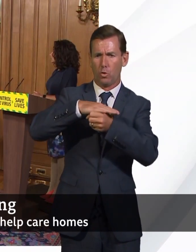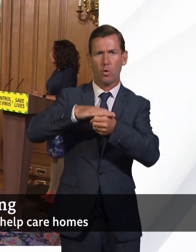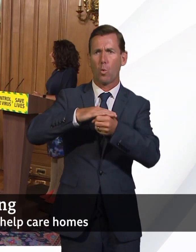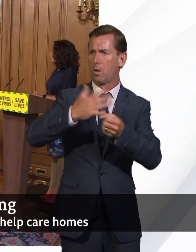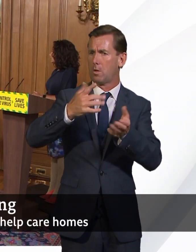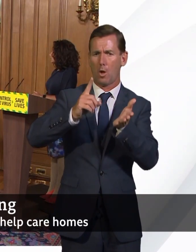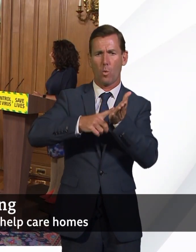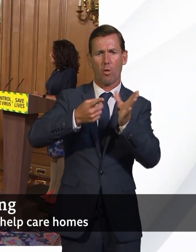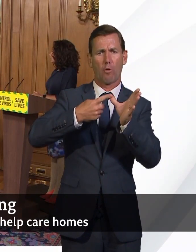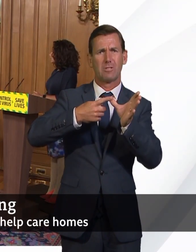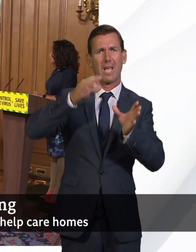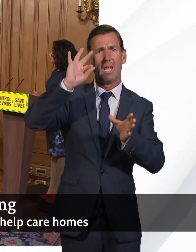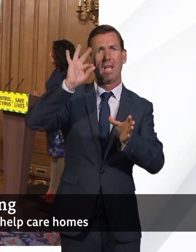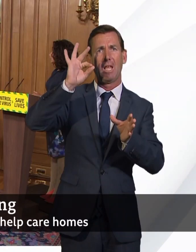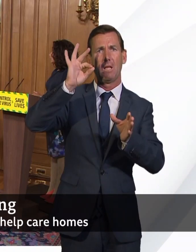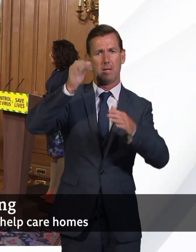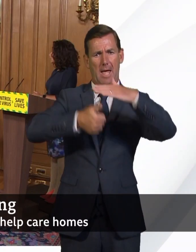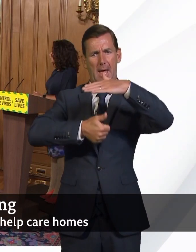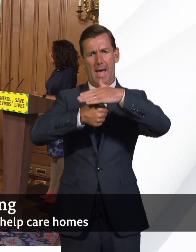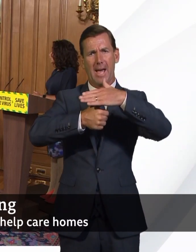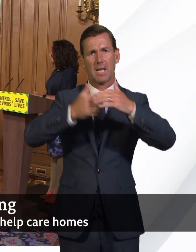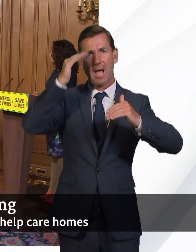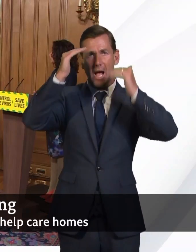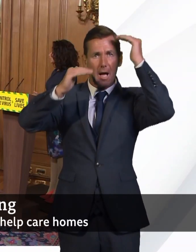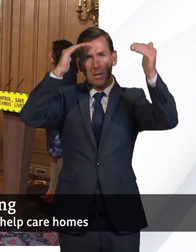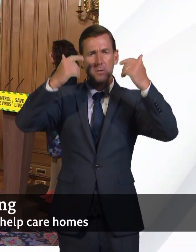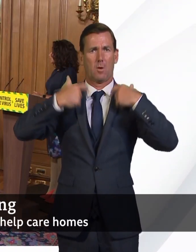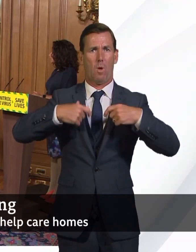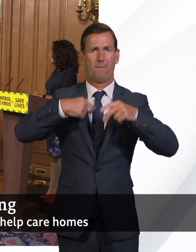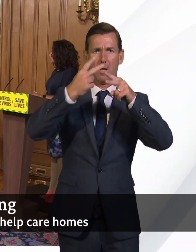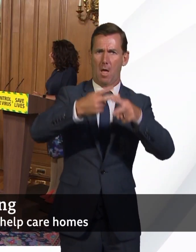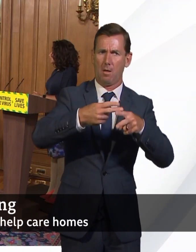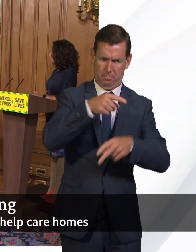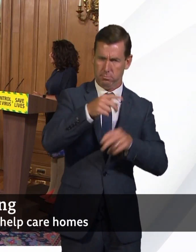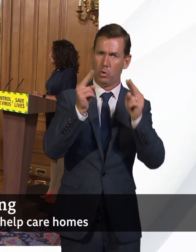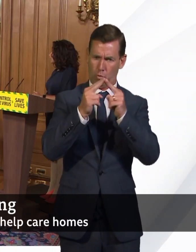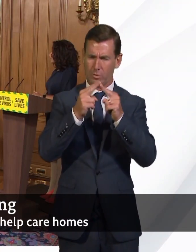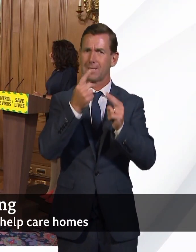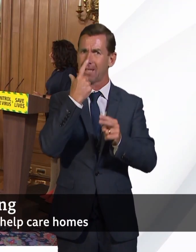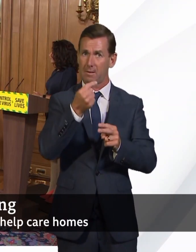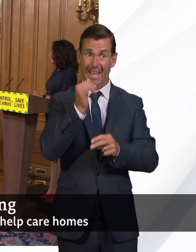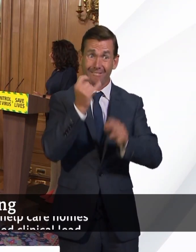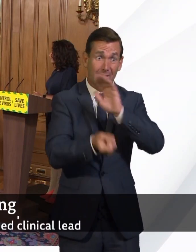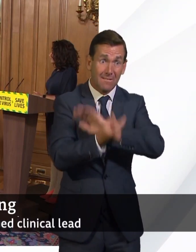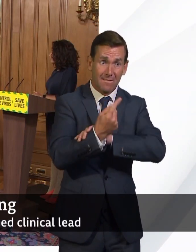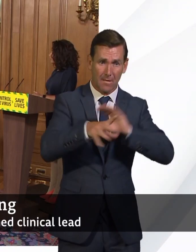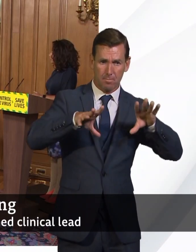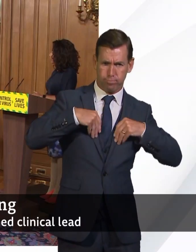Adult Social Care to make sure that where there are priorities of that, particularly if there is an outbreak or something like that in a